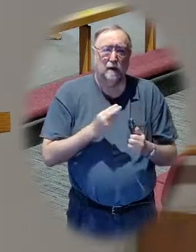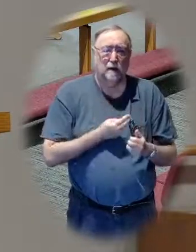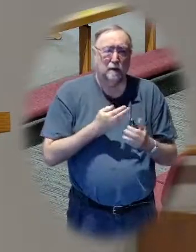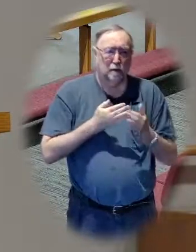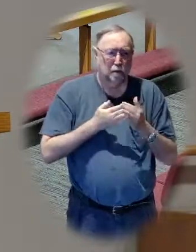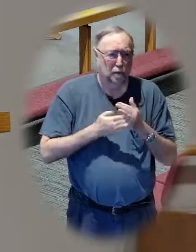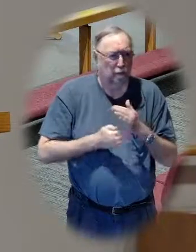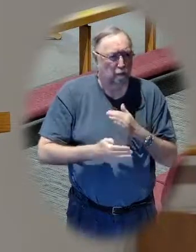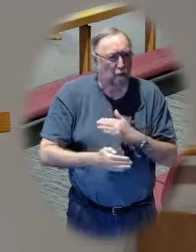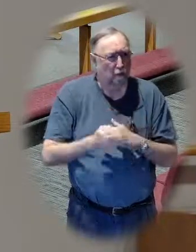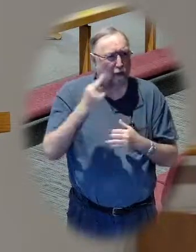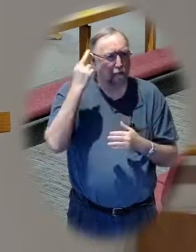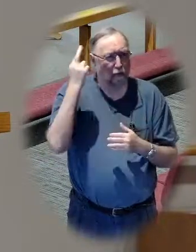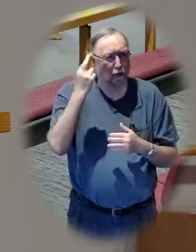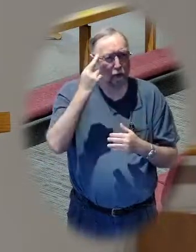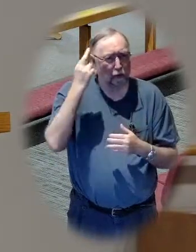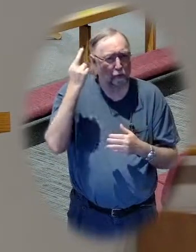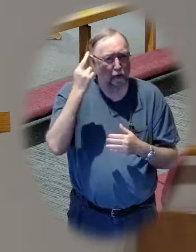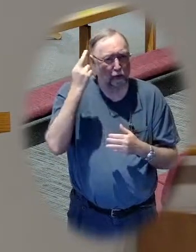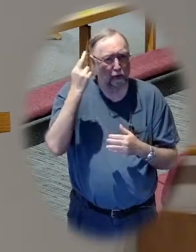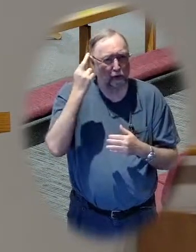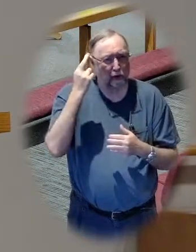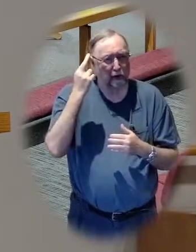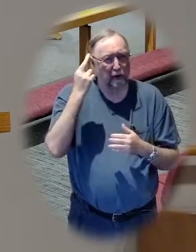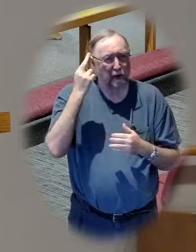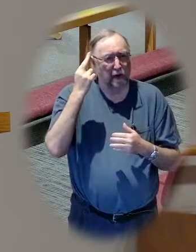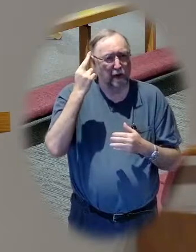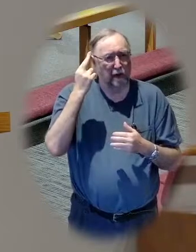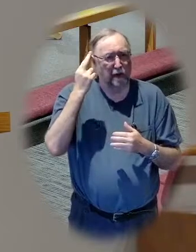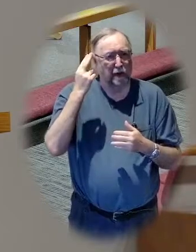much greater reason than to give us an